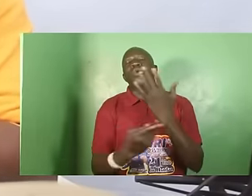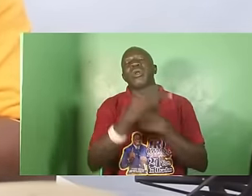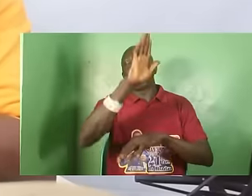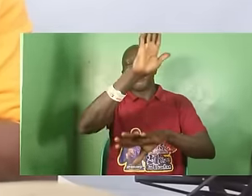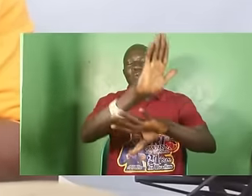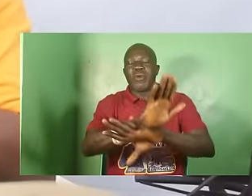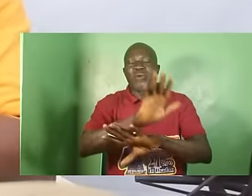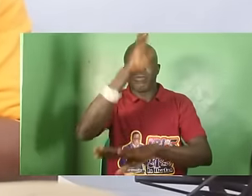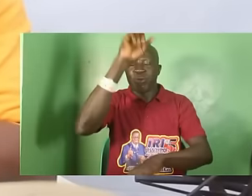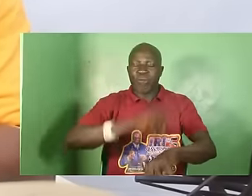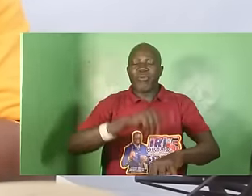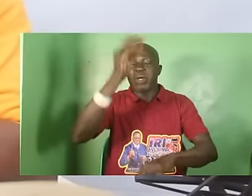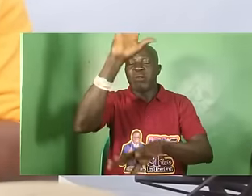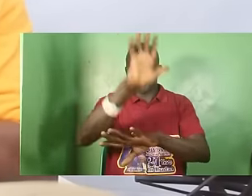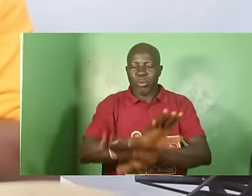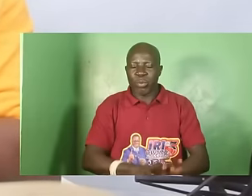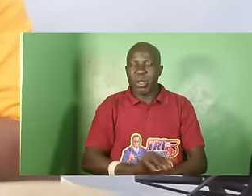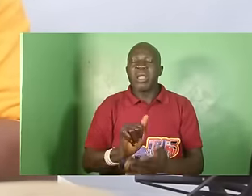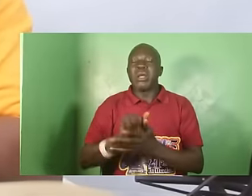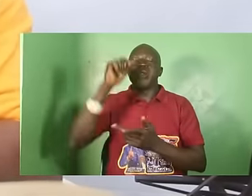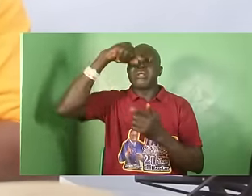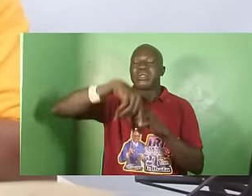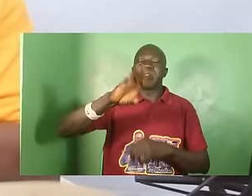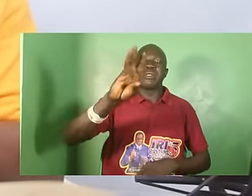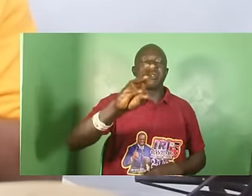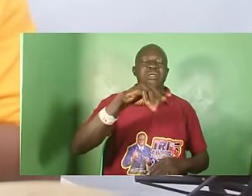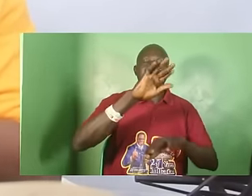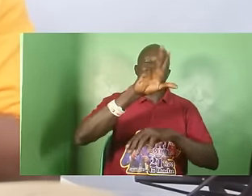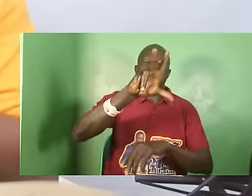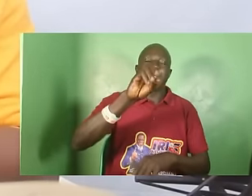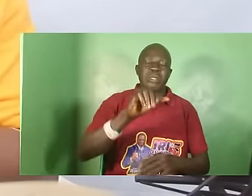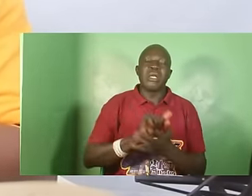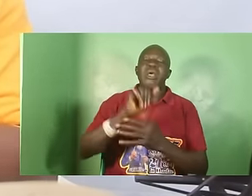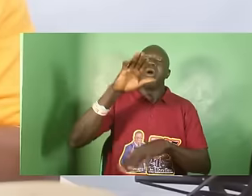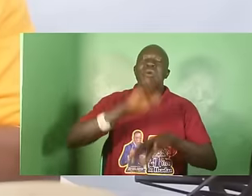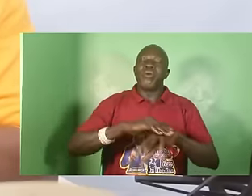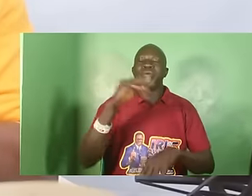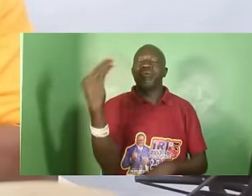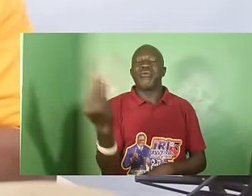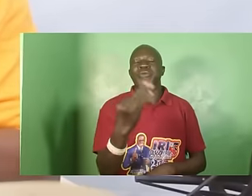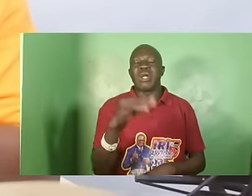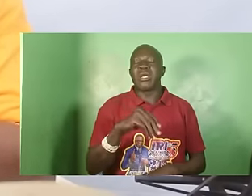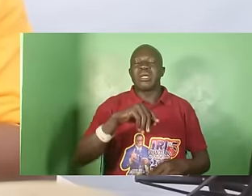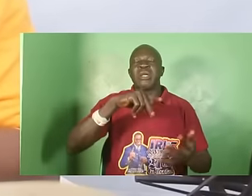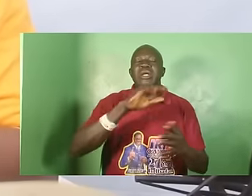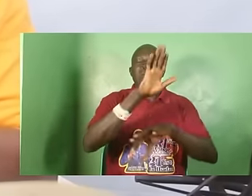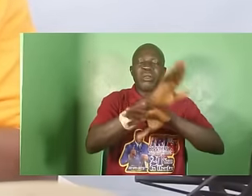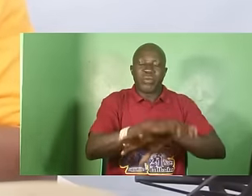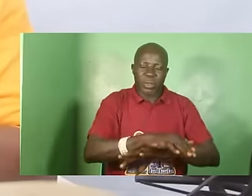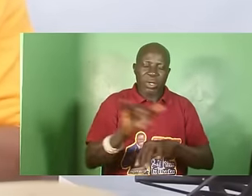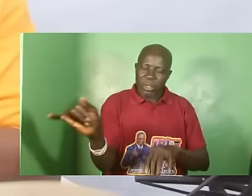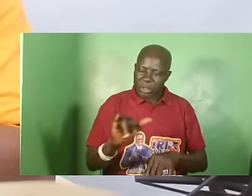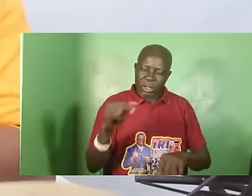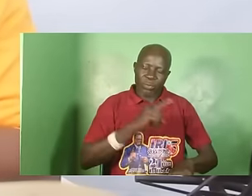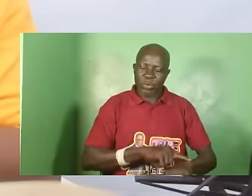role. By 5 p.m. The program ye be. That's when the program will start. Titi ago mefa. To 6:30. Back on the Friday. On Friday. Ago maru ni role. 5:30. Say